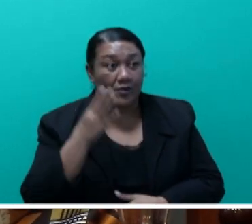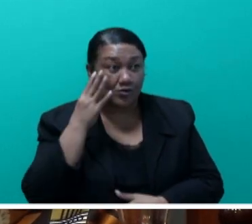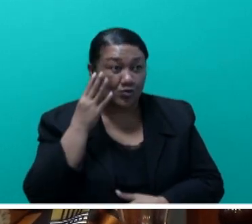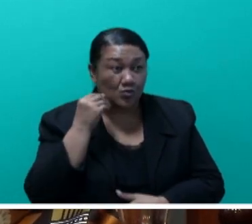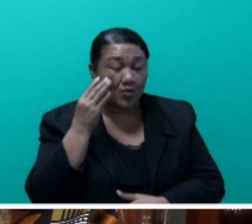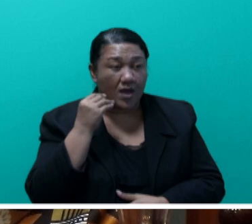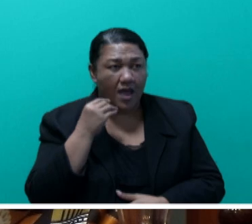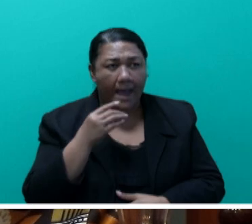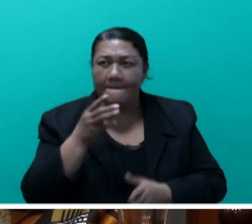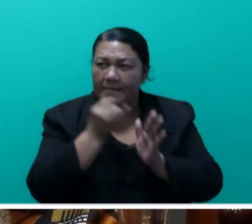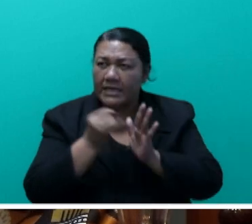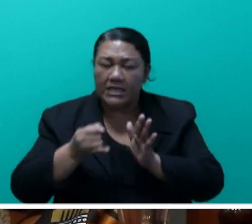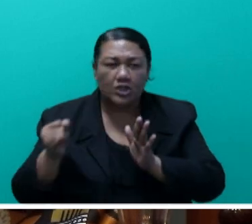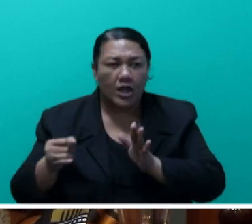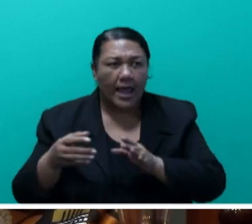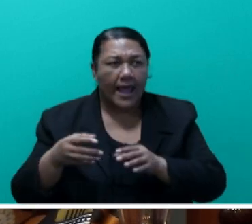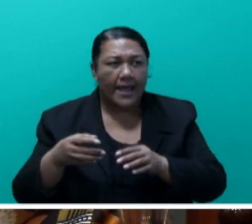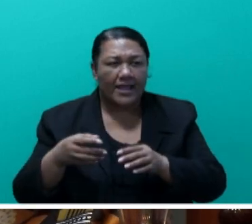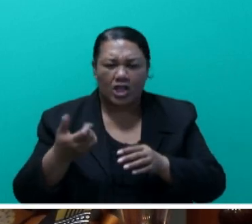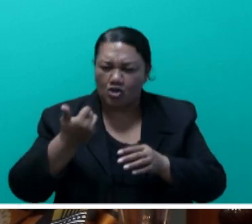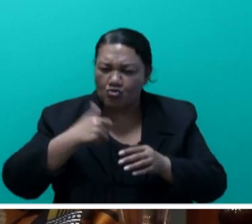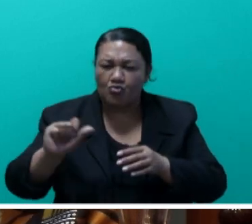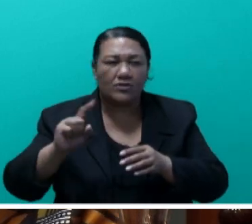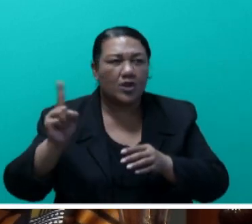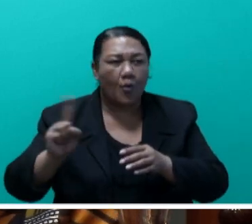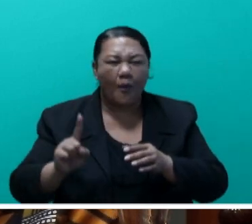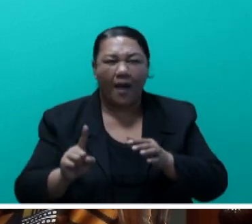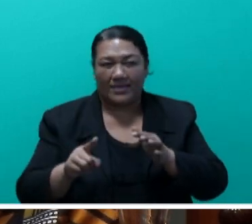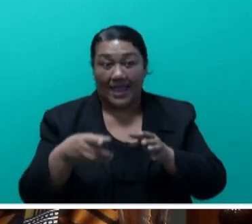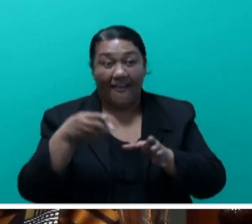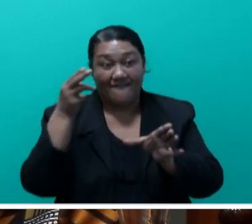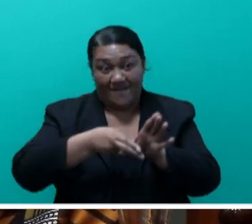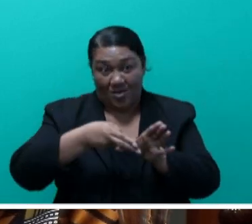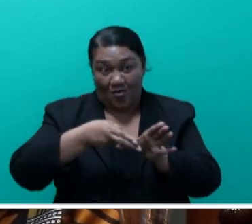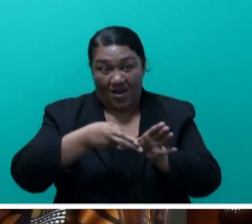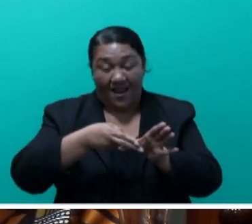and produce sufficient ethanol for aviation.